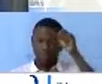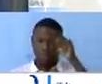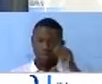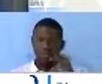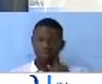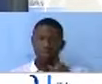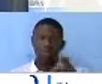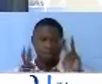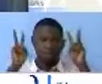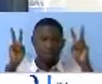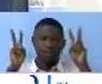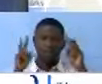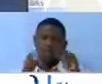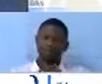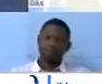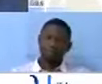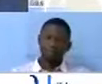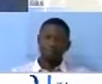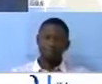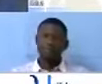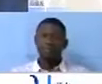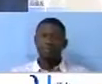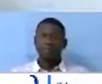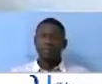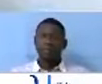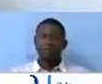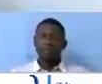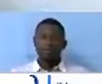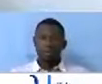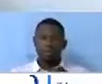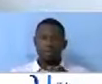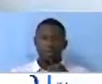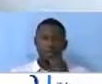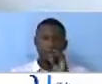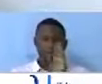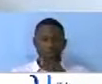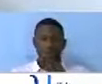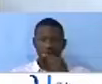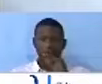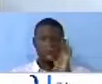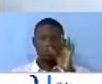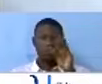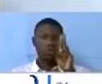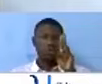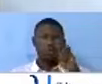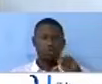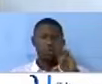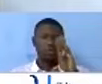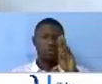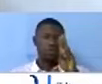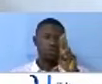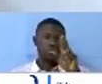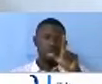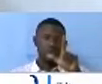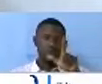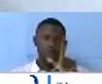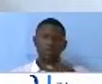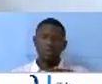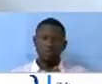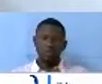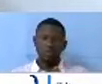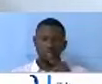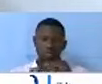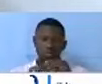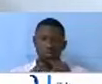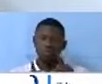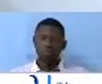President. Name? Ayajame. So I said to Tumbulu Tamba, I want to talk to him. Because then I